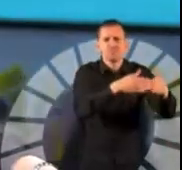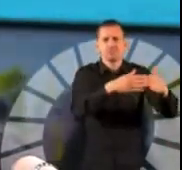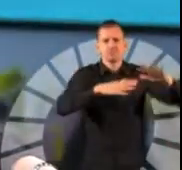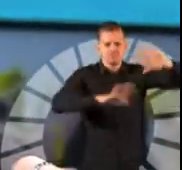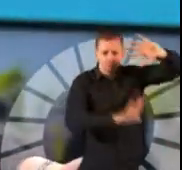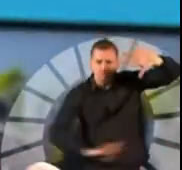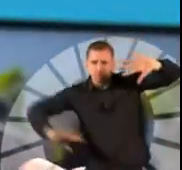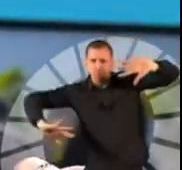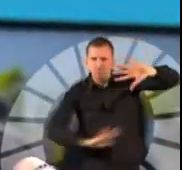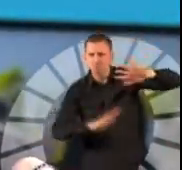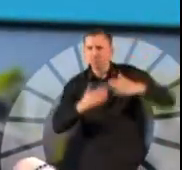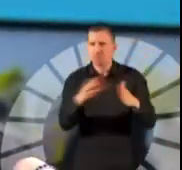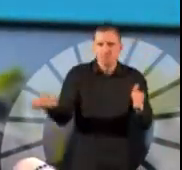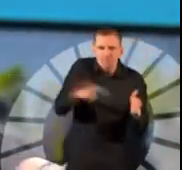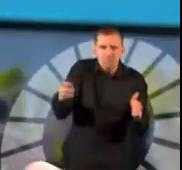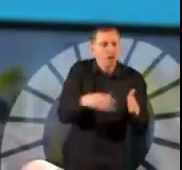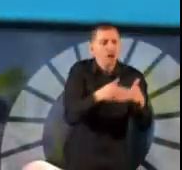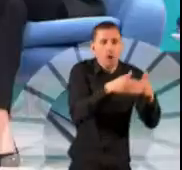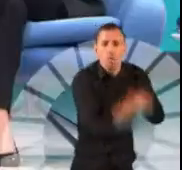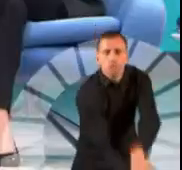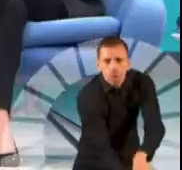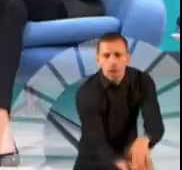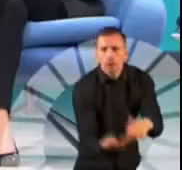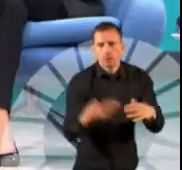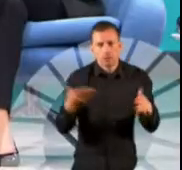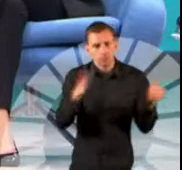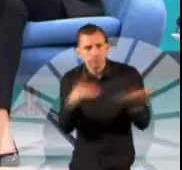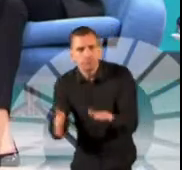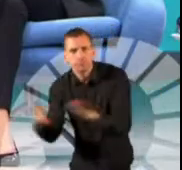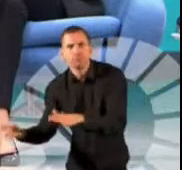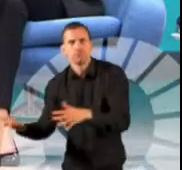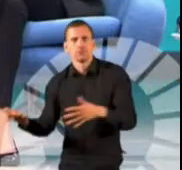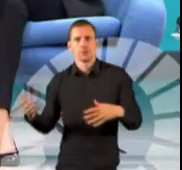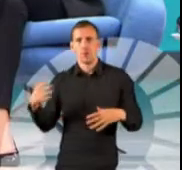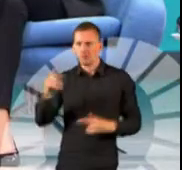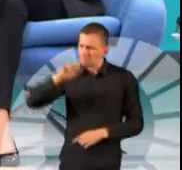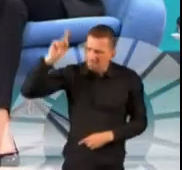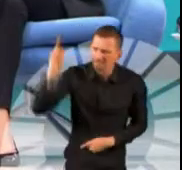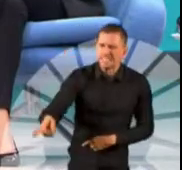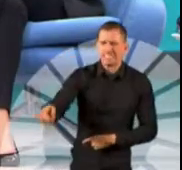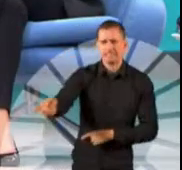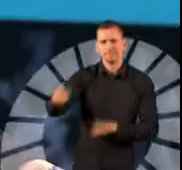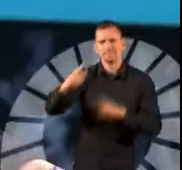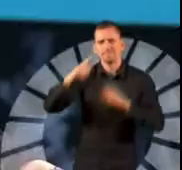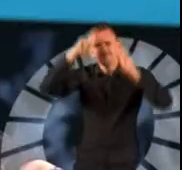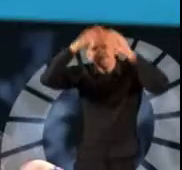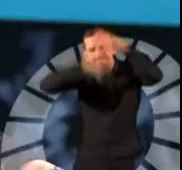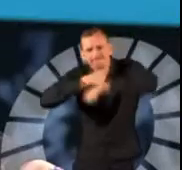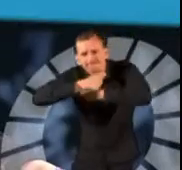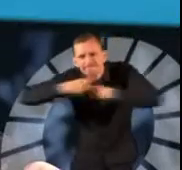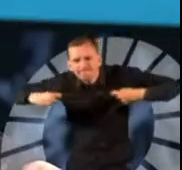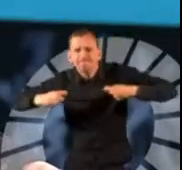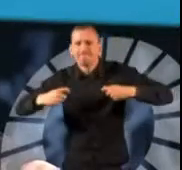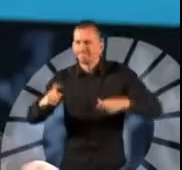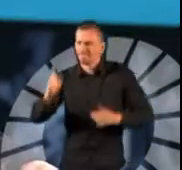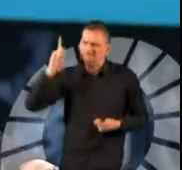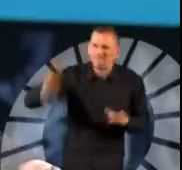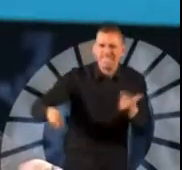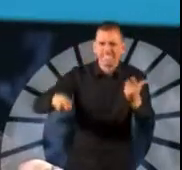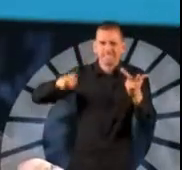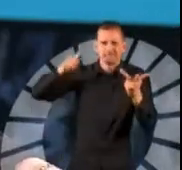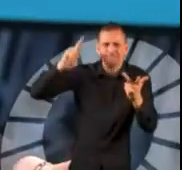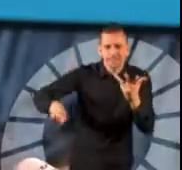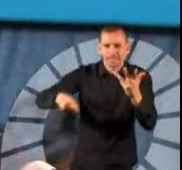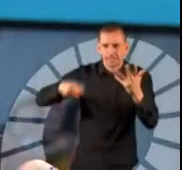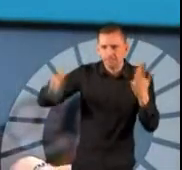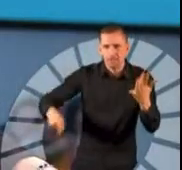countries. Maybe the only advantage we have since 1995 is technology. And even with the digital economy